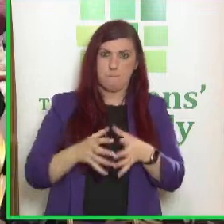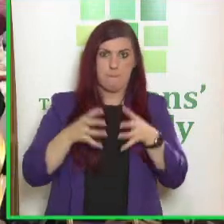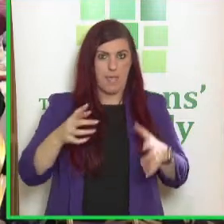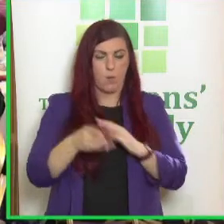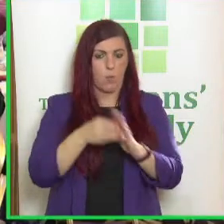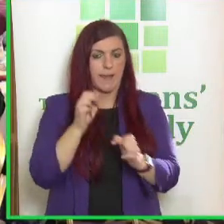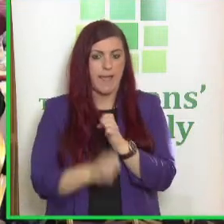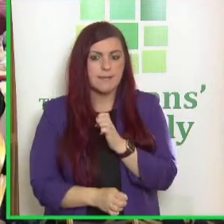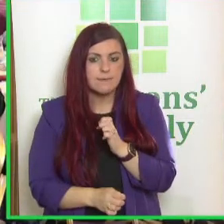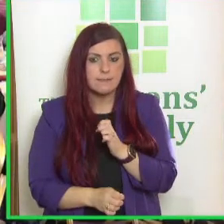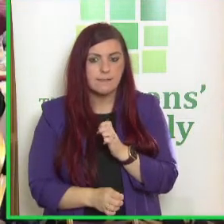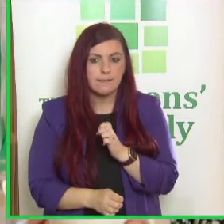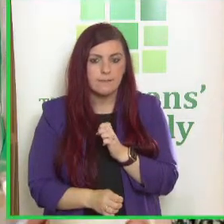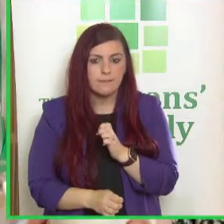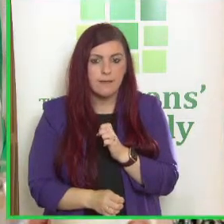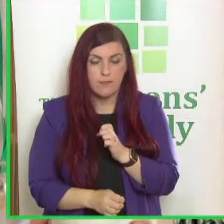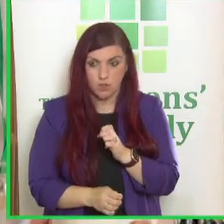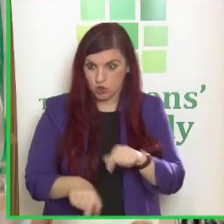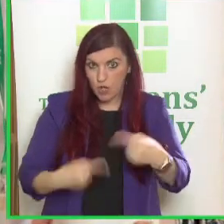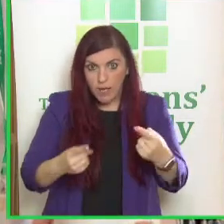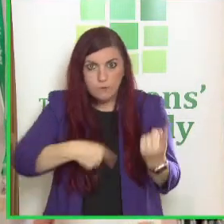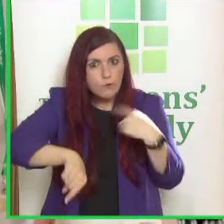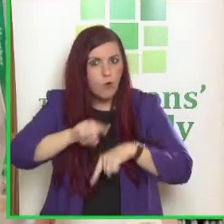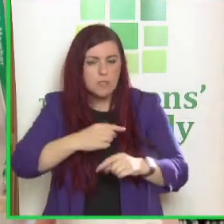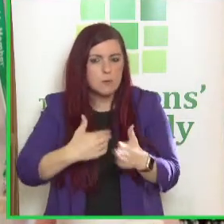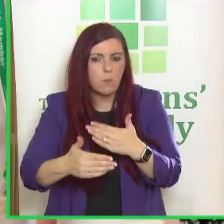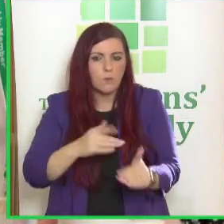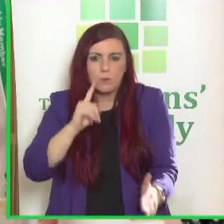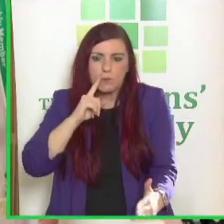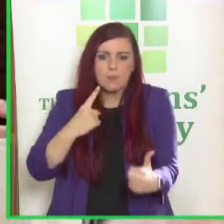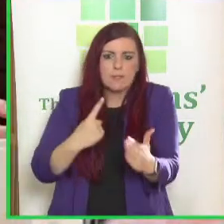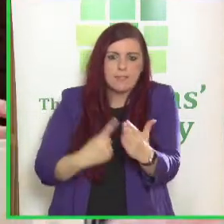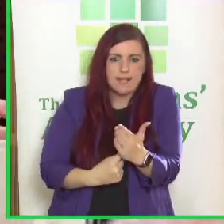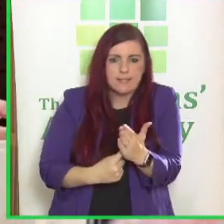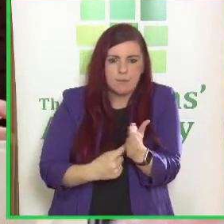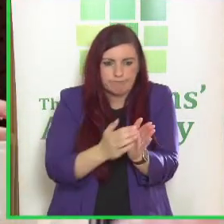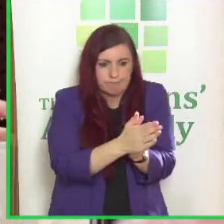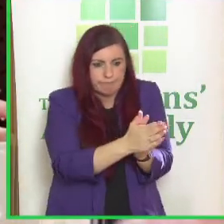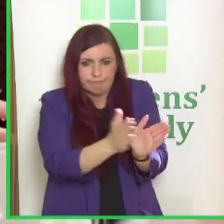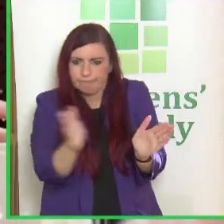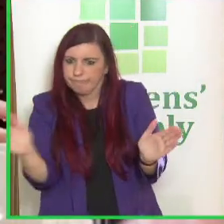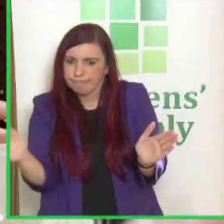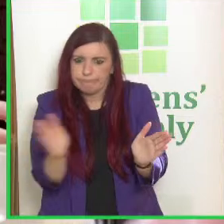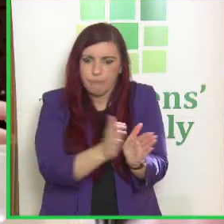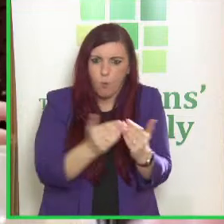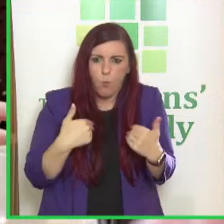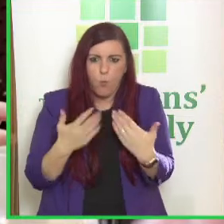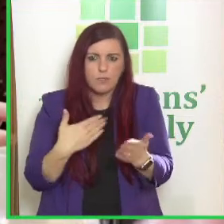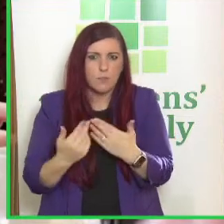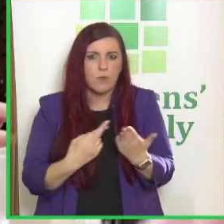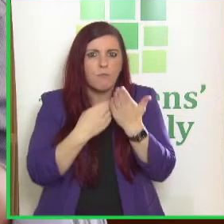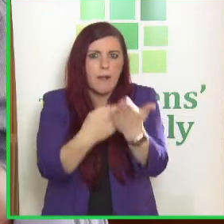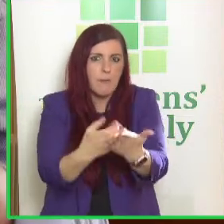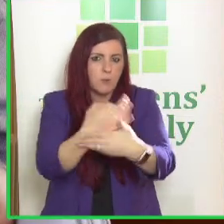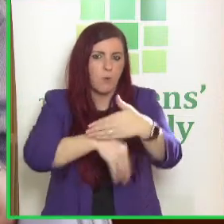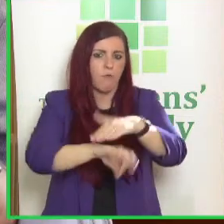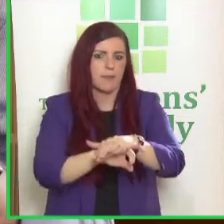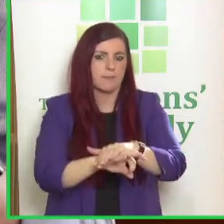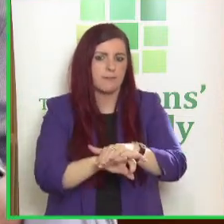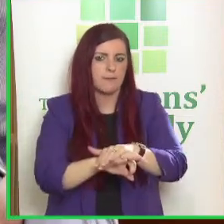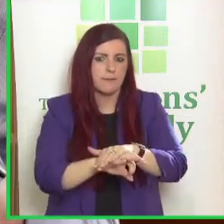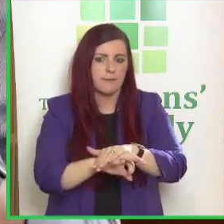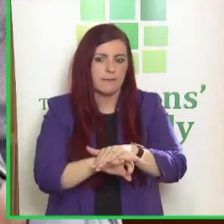weekend. I guess the challenge for us is to decide on what end of the spectrum we recommend forward to government, and